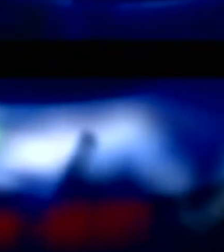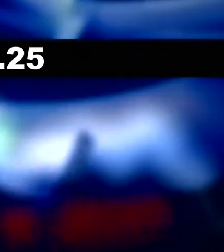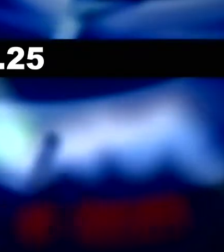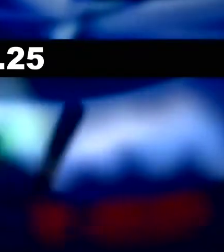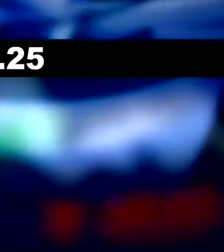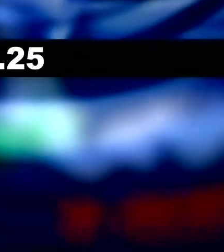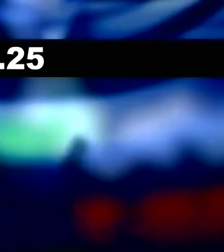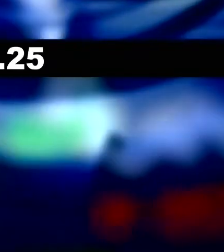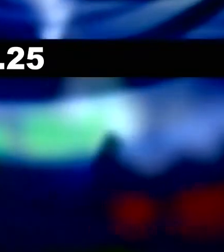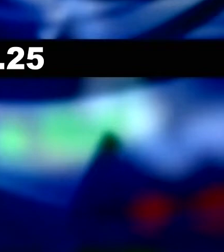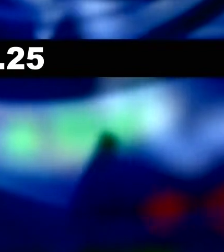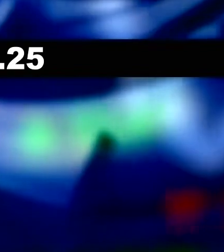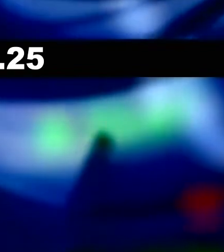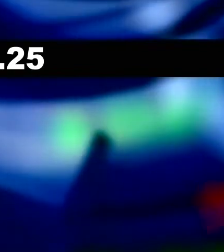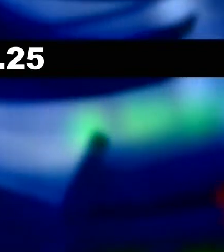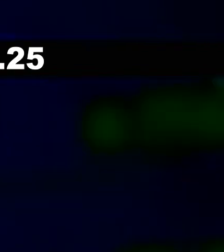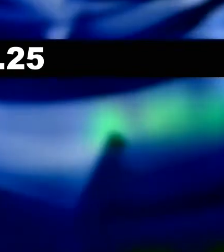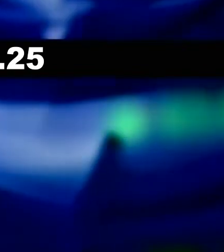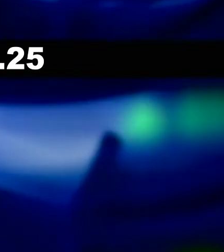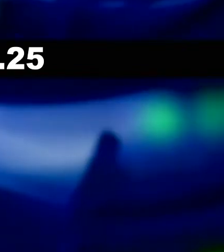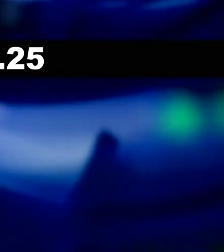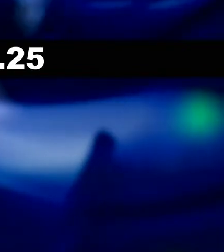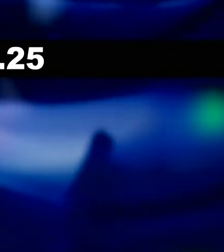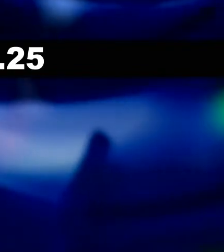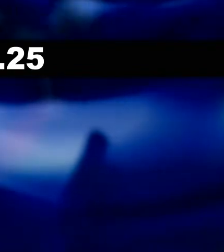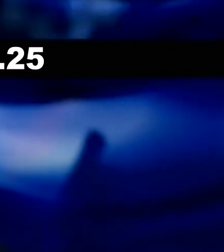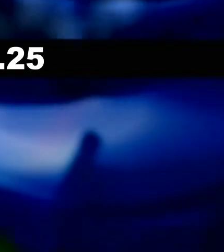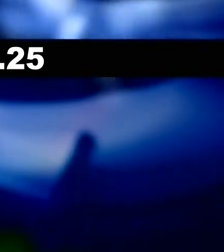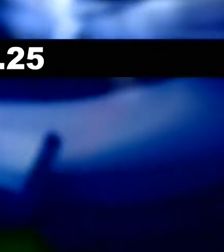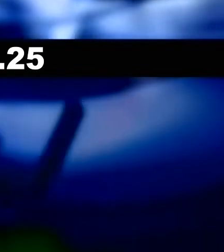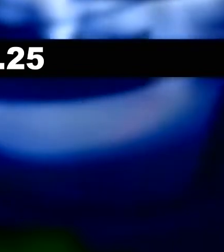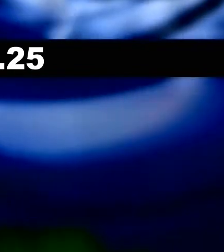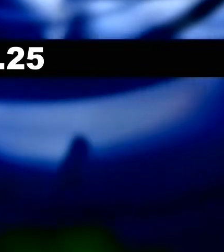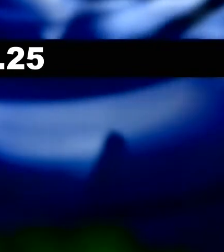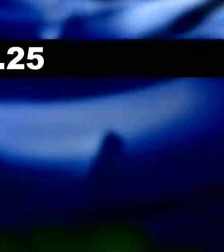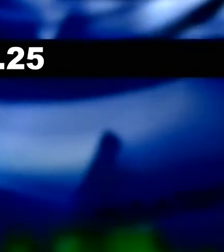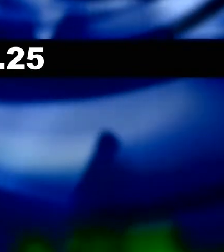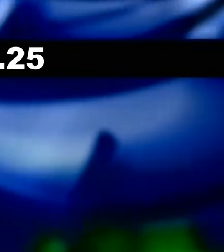in Barbados, Goddard Enterprises Limited was the sole security, trading